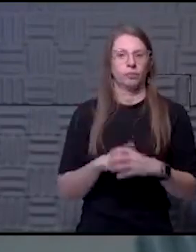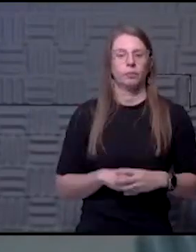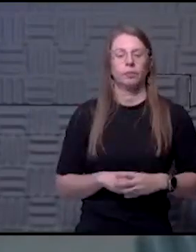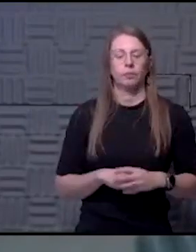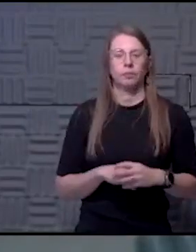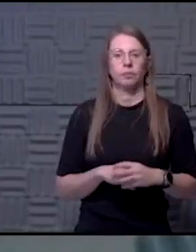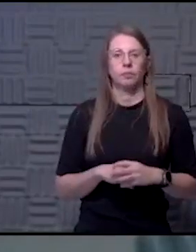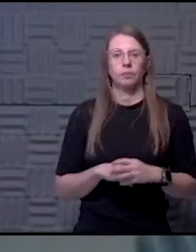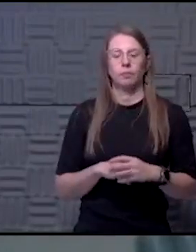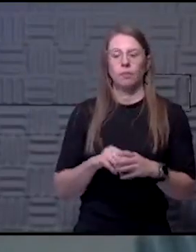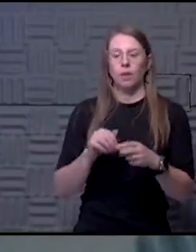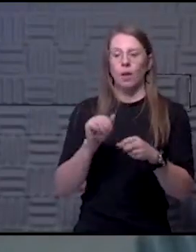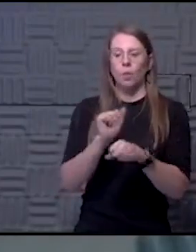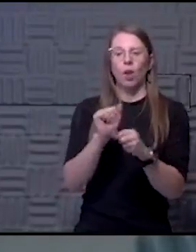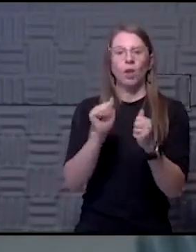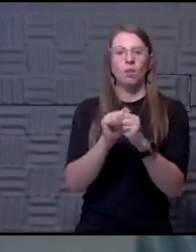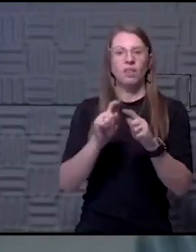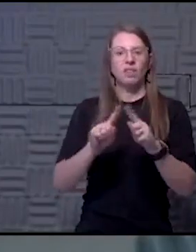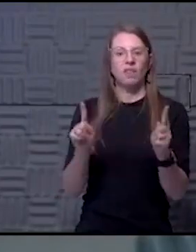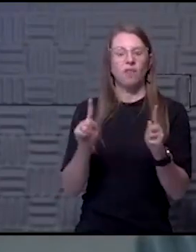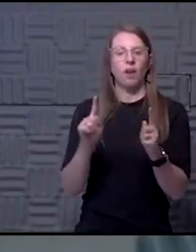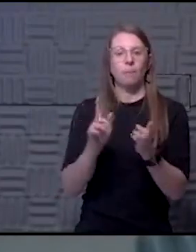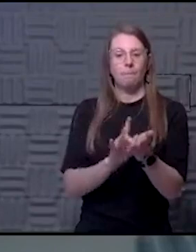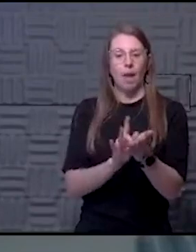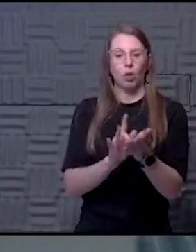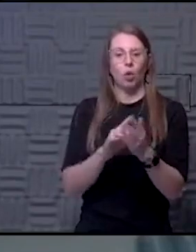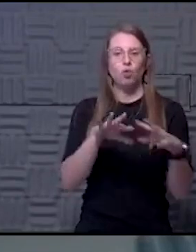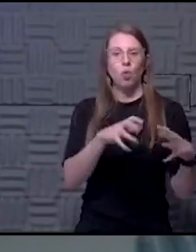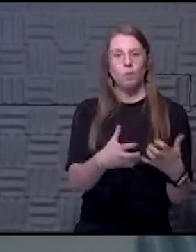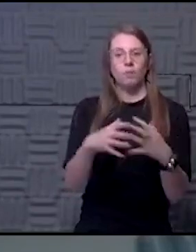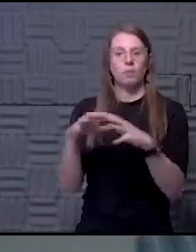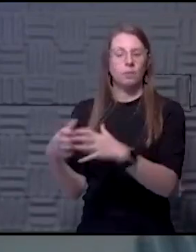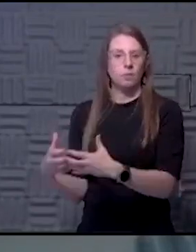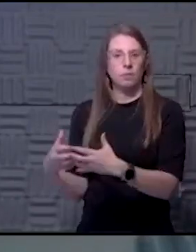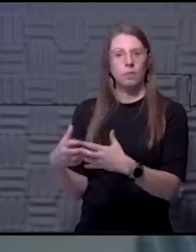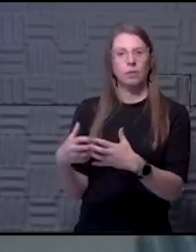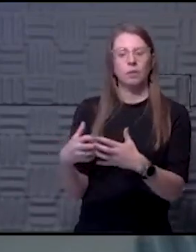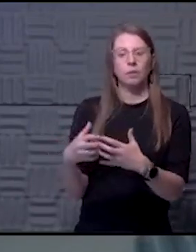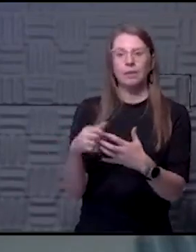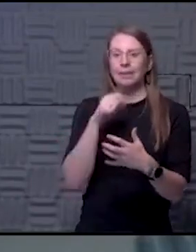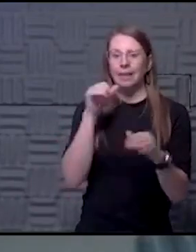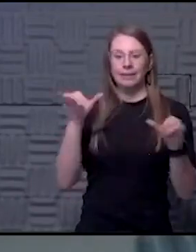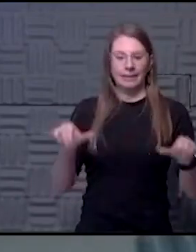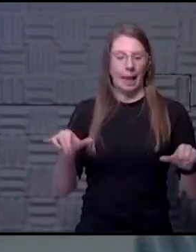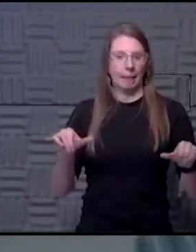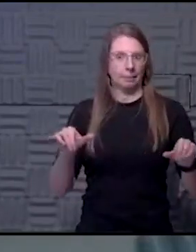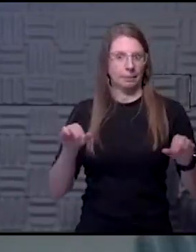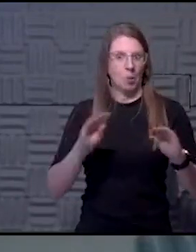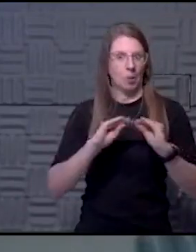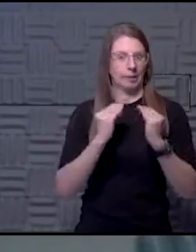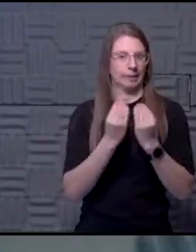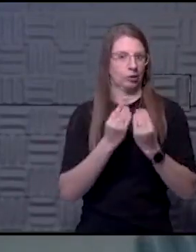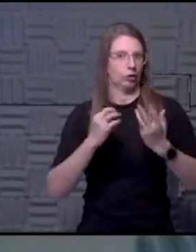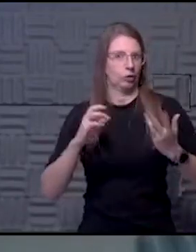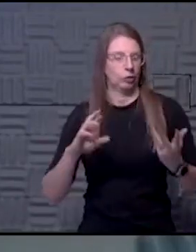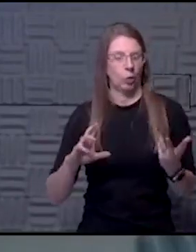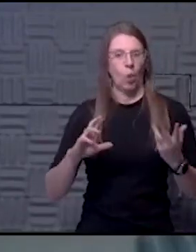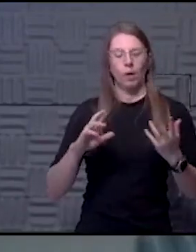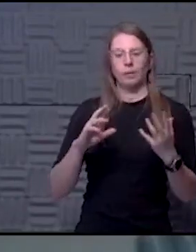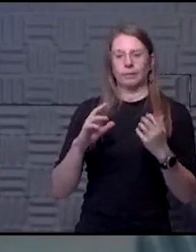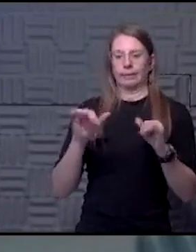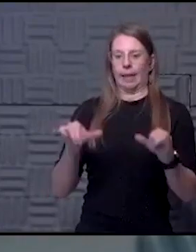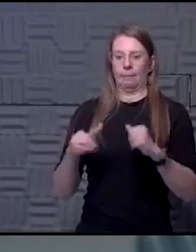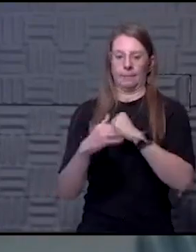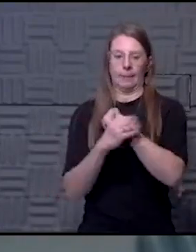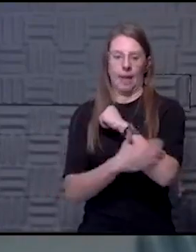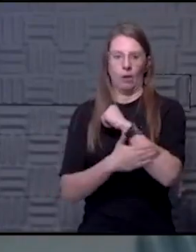across jurisdictions with different medical groups has been essential to our response. And so that is a step one. I think